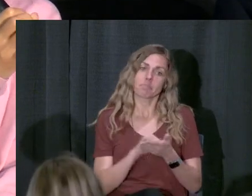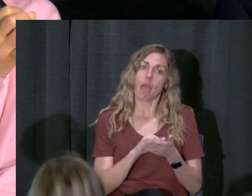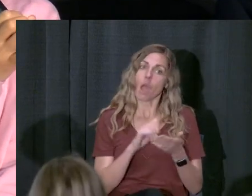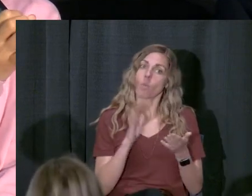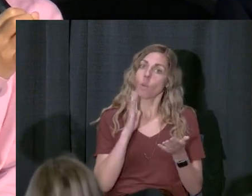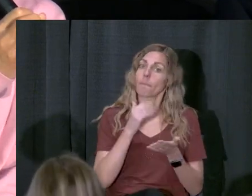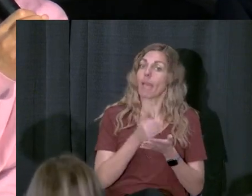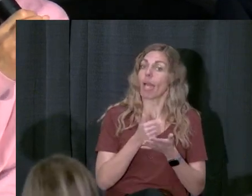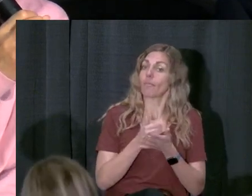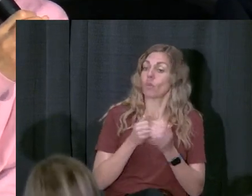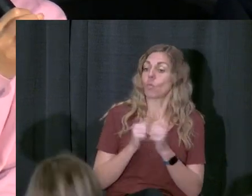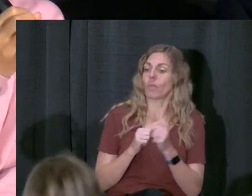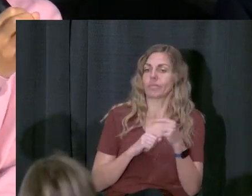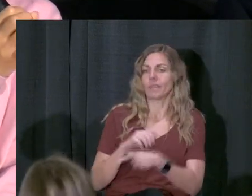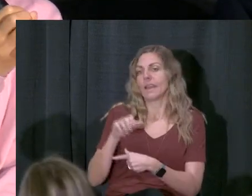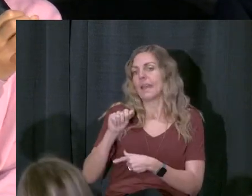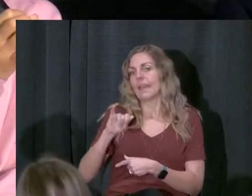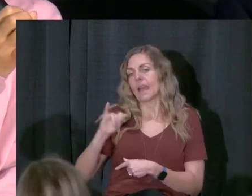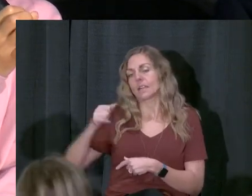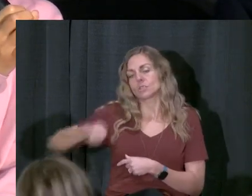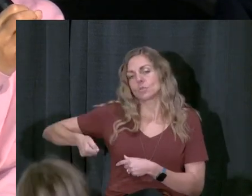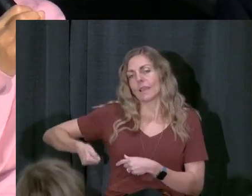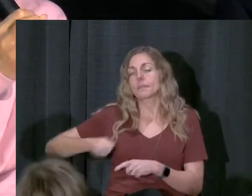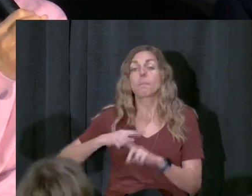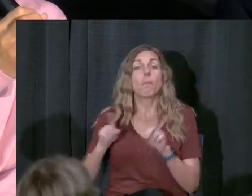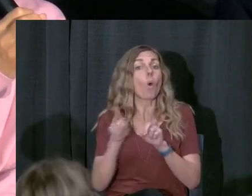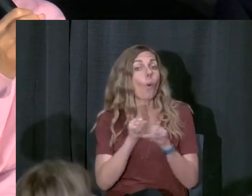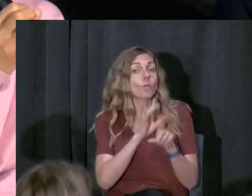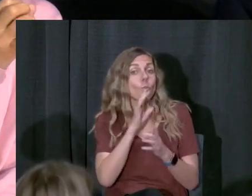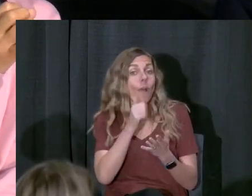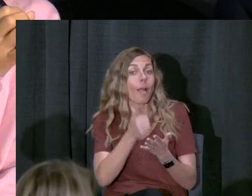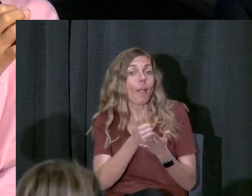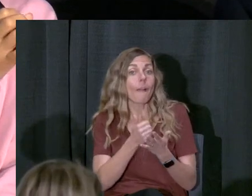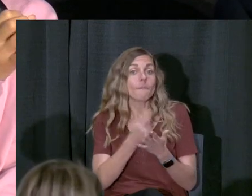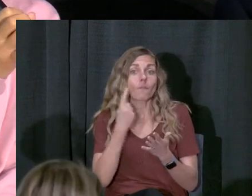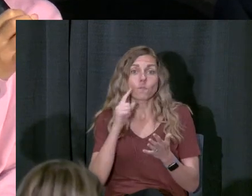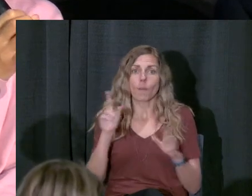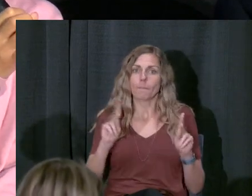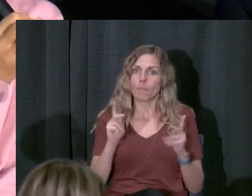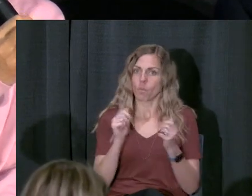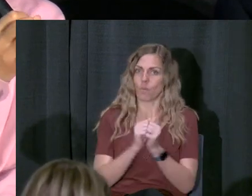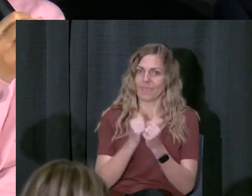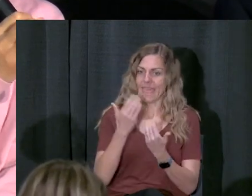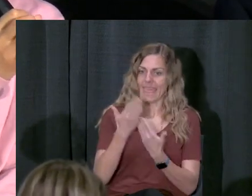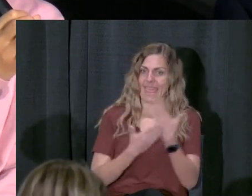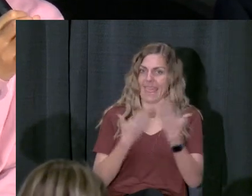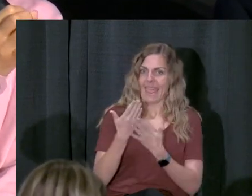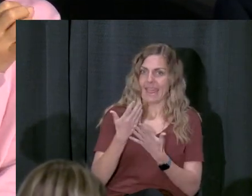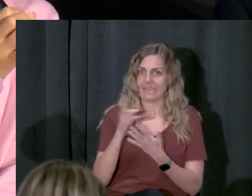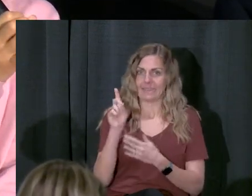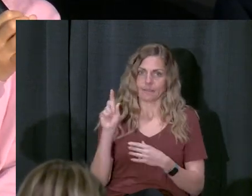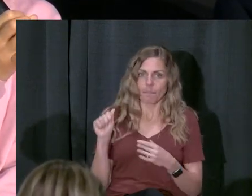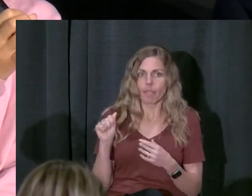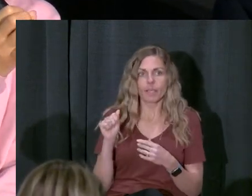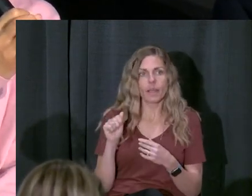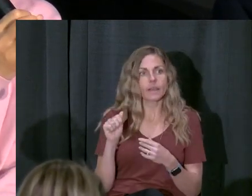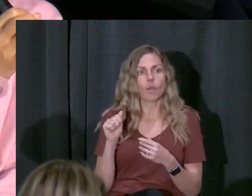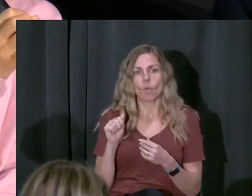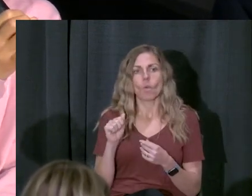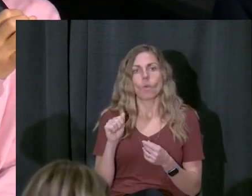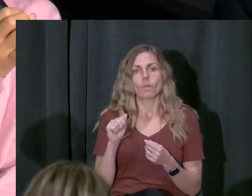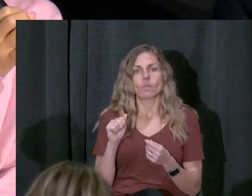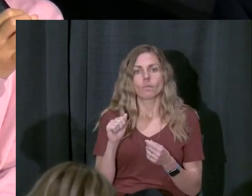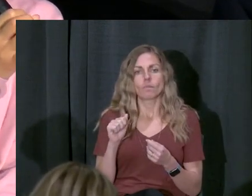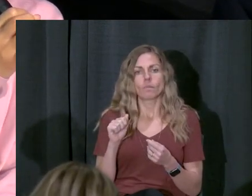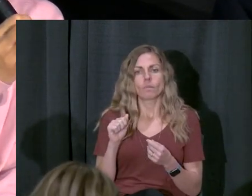AI suitcase, but it's going to be also helpful for people with hand motor disability or whoever, you know, find